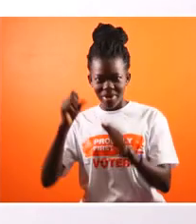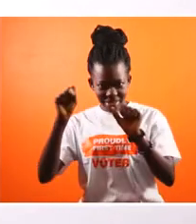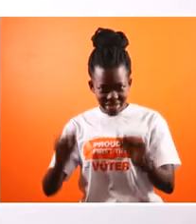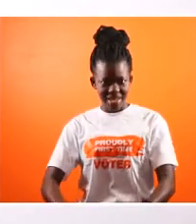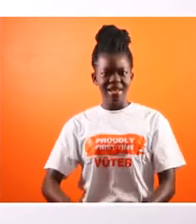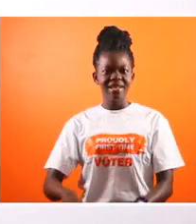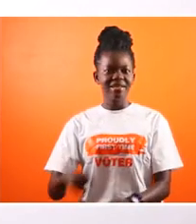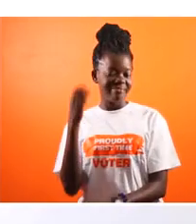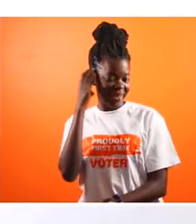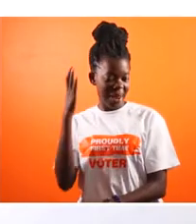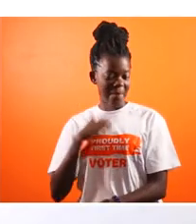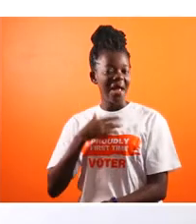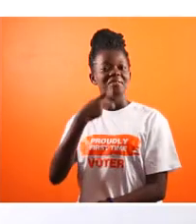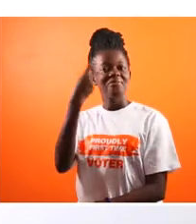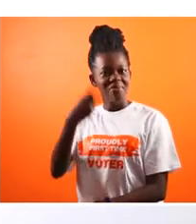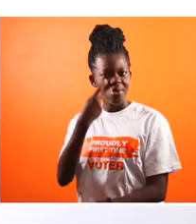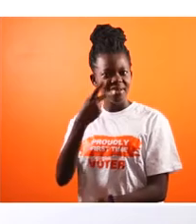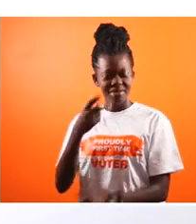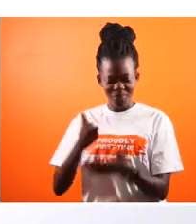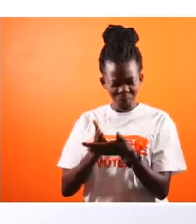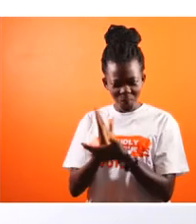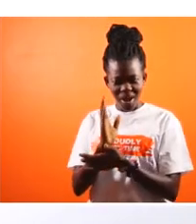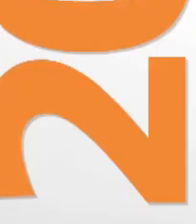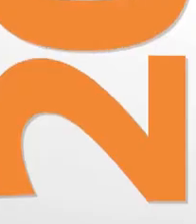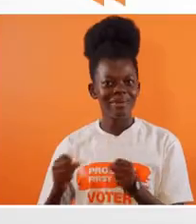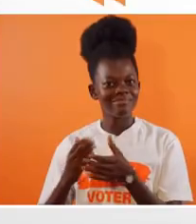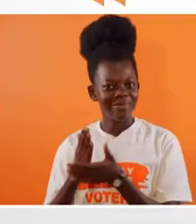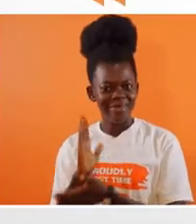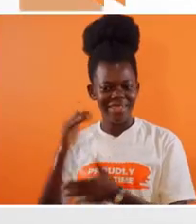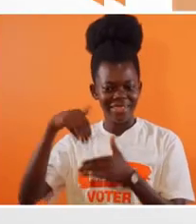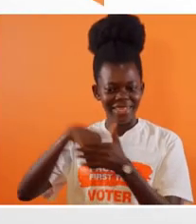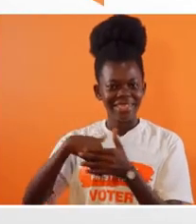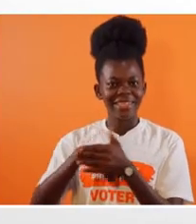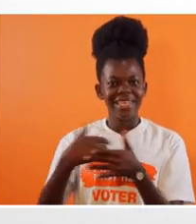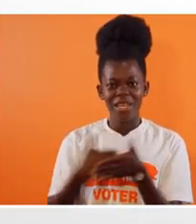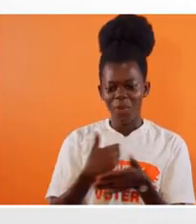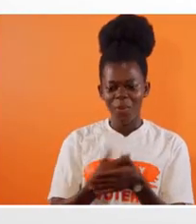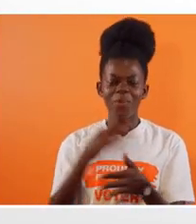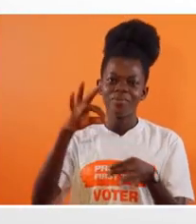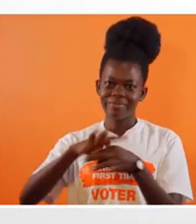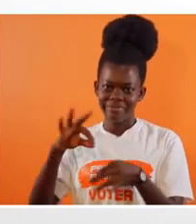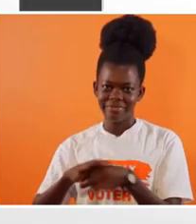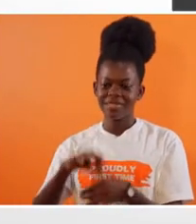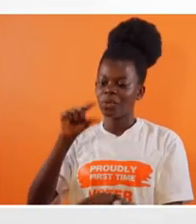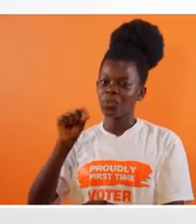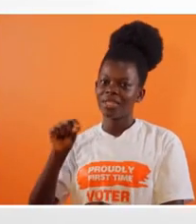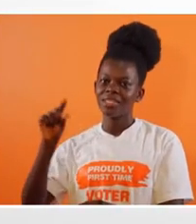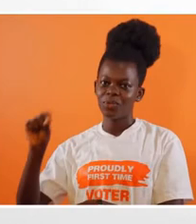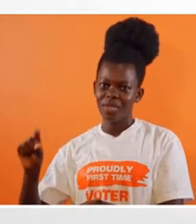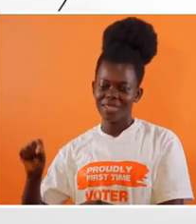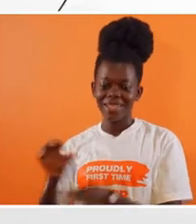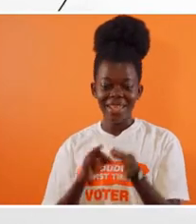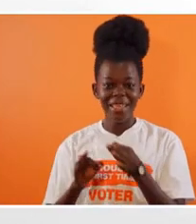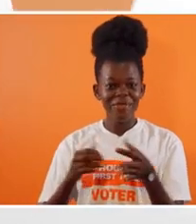best leader for the job. There's no such thing as a vote that doesn't count. If you're a first time voter like me in Ghana, join me in the first time